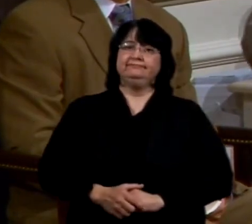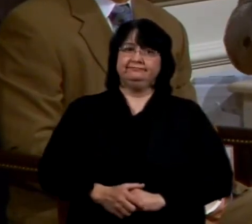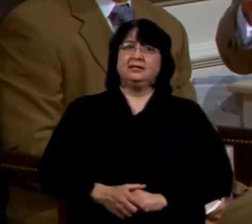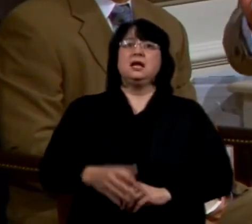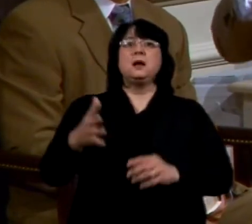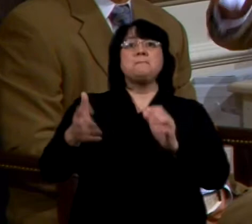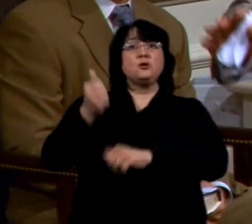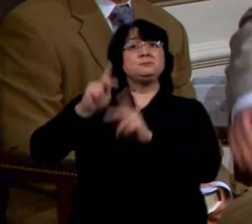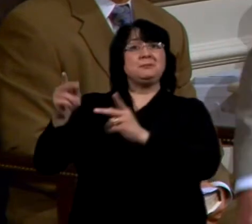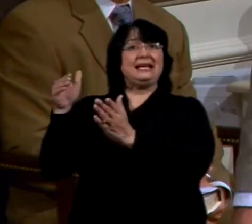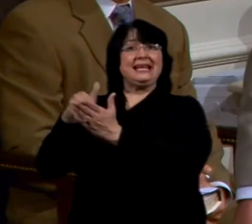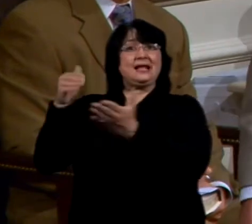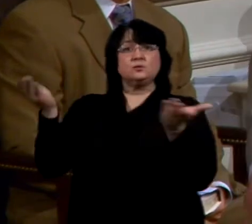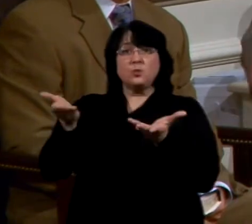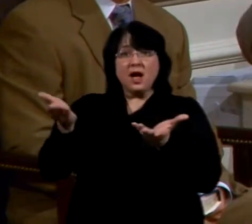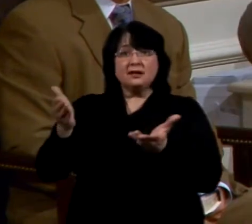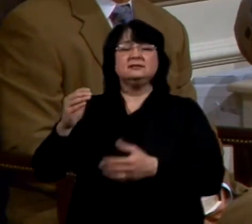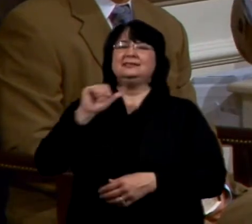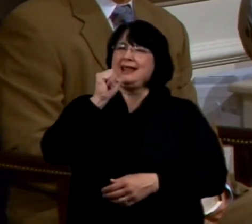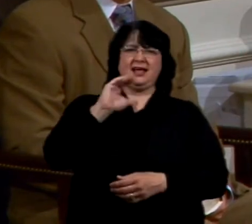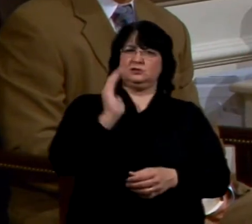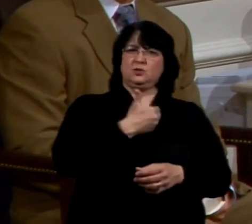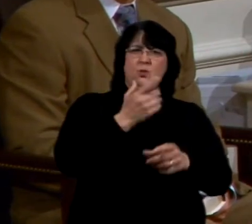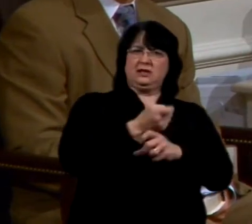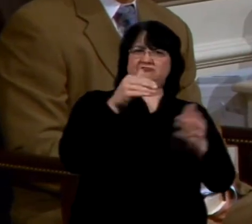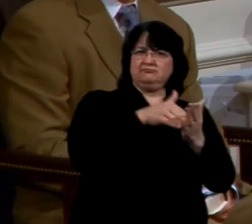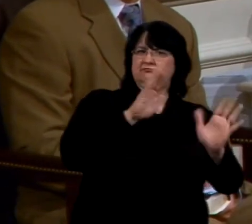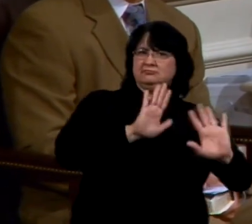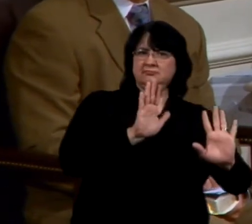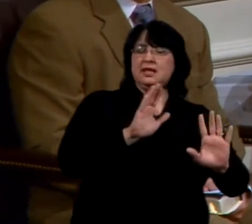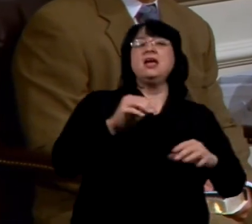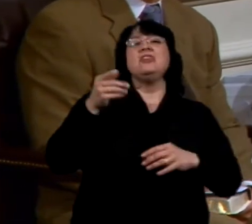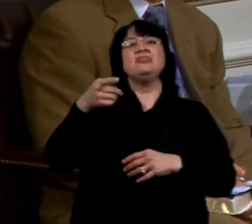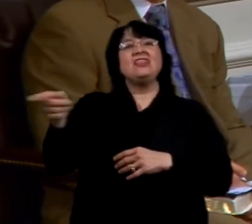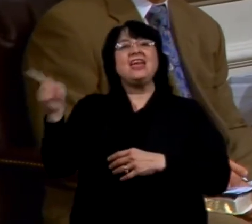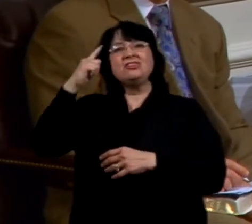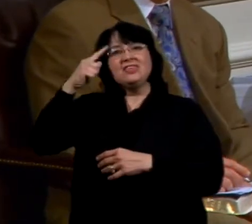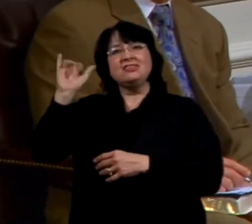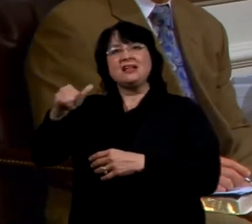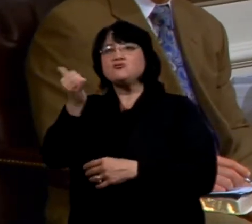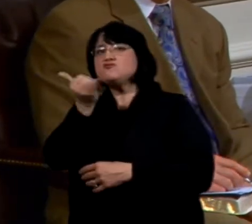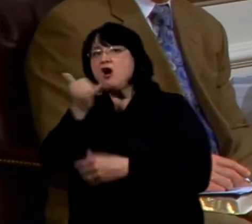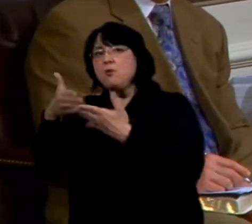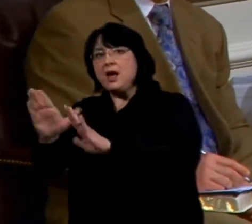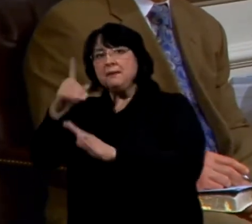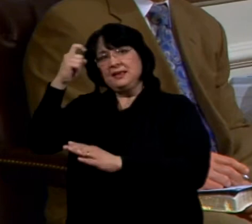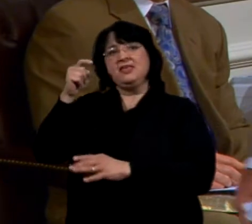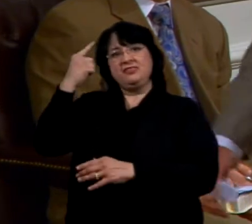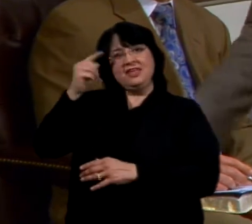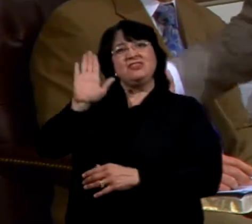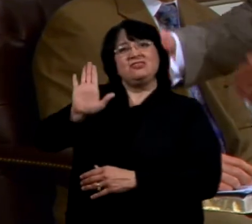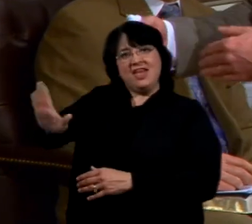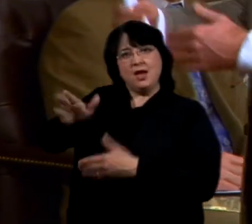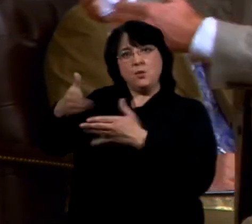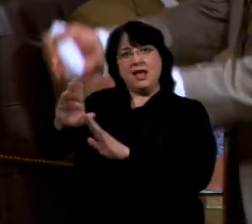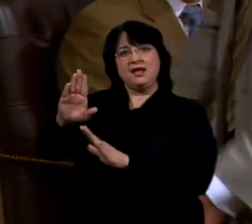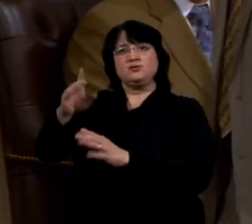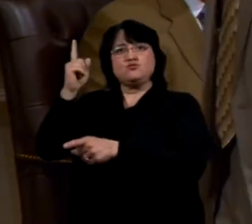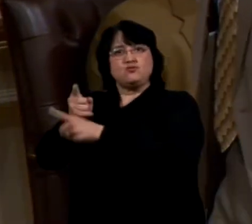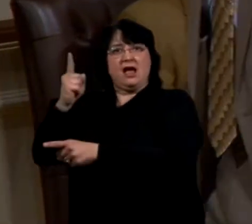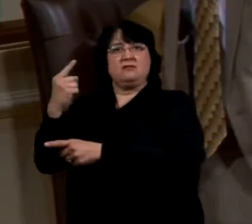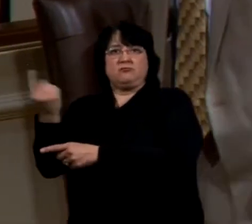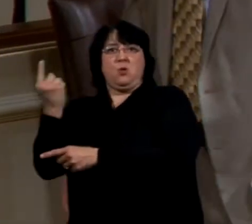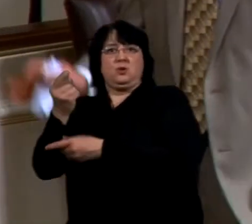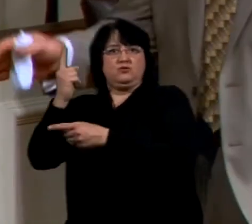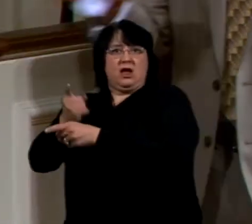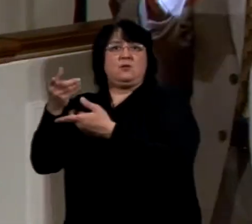are against is not soul winning, they're against what they perceive to be the wrong way, because their way is the only right way. Well, when I get done with my